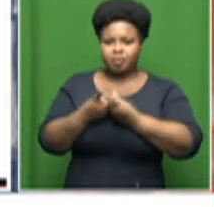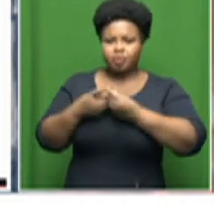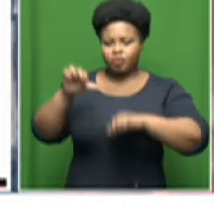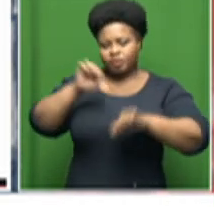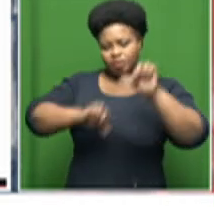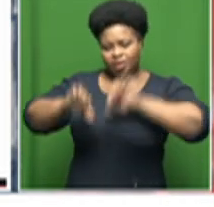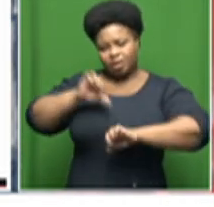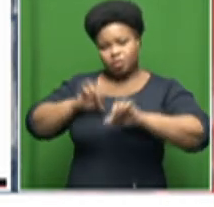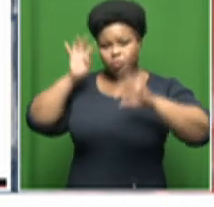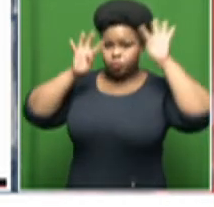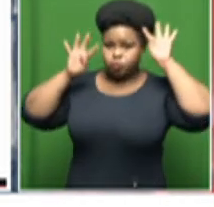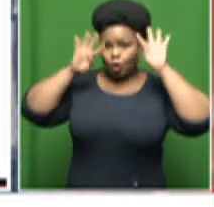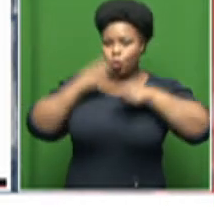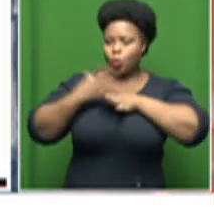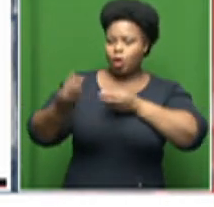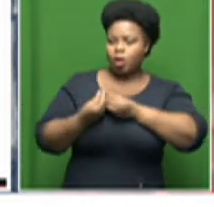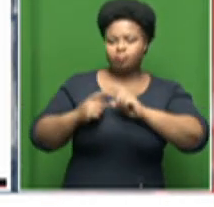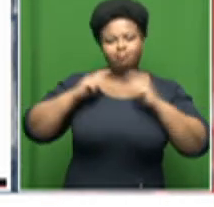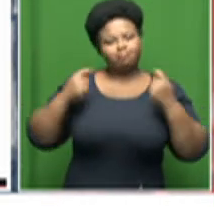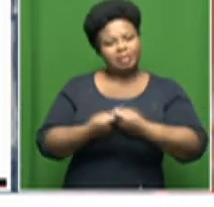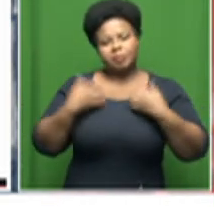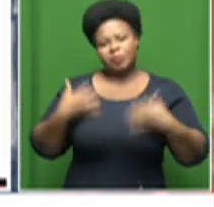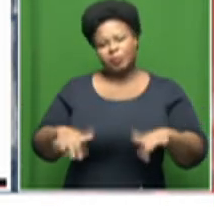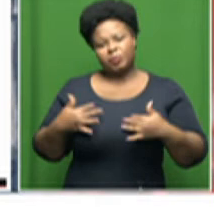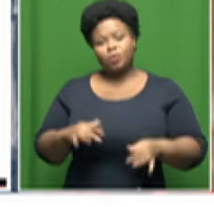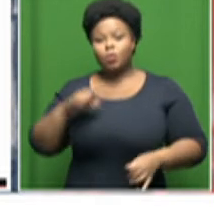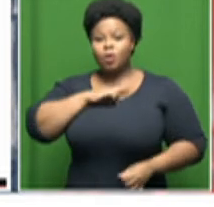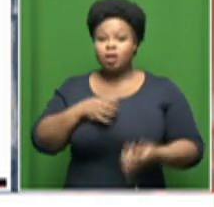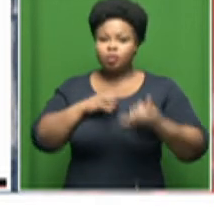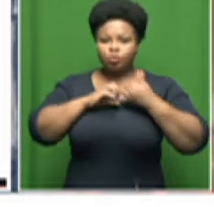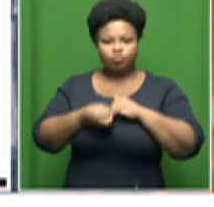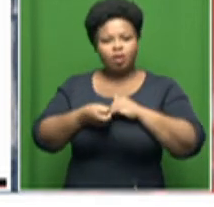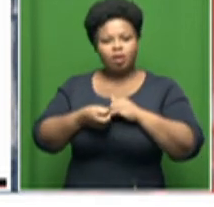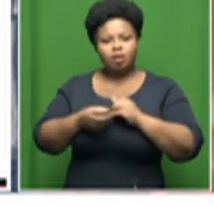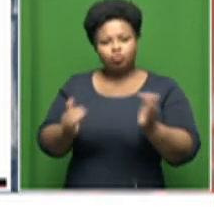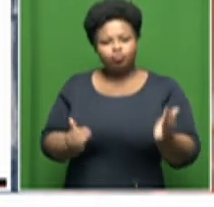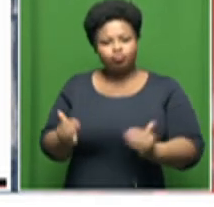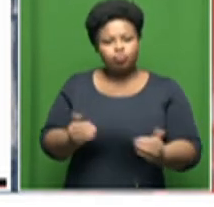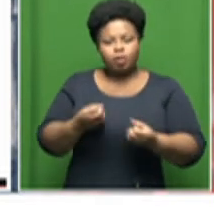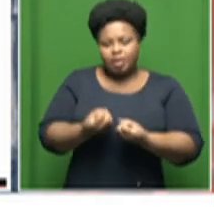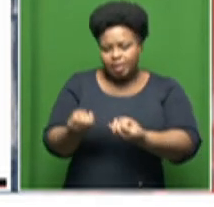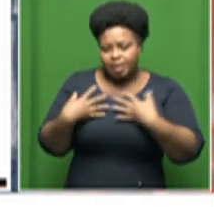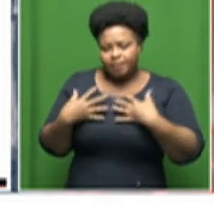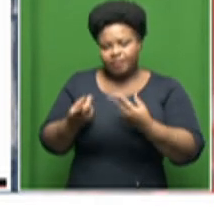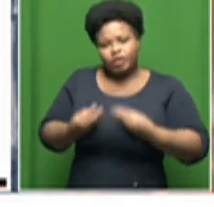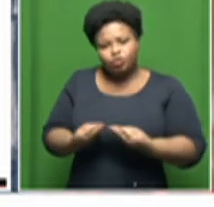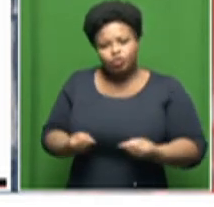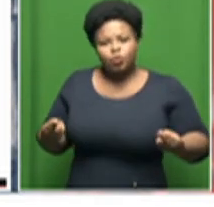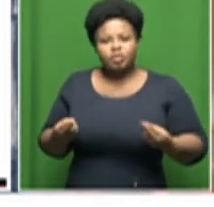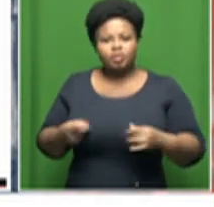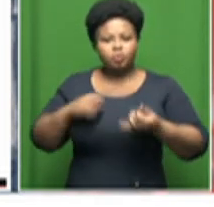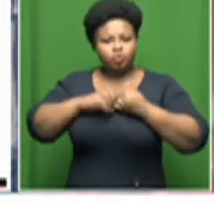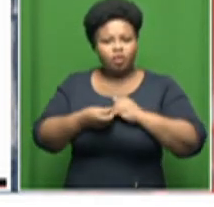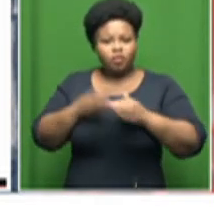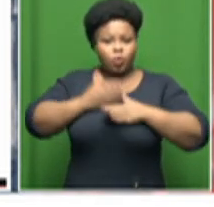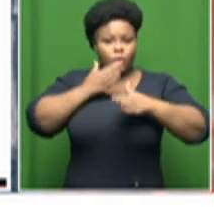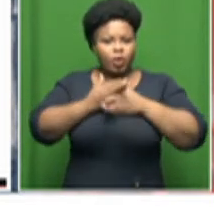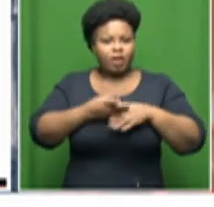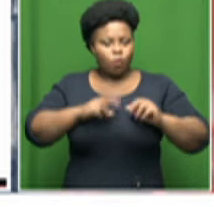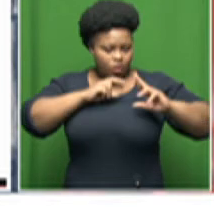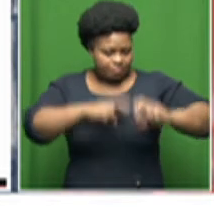has tirelessly worked with the teams to try and mobilize resources for the emerging work on the